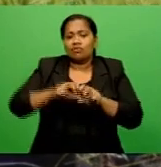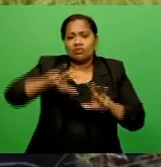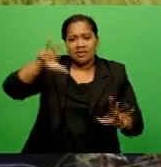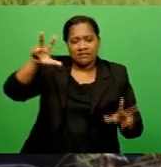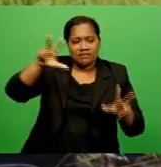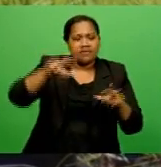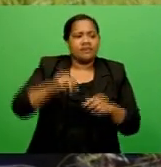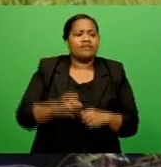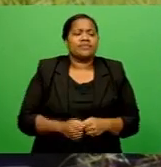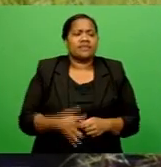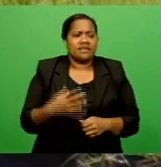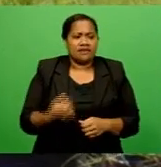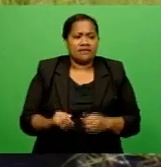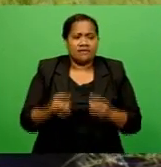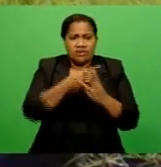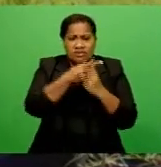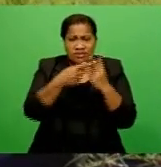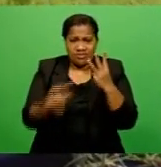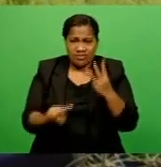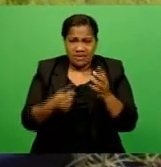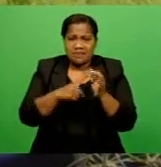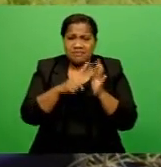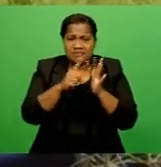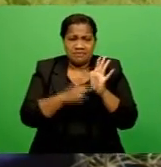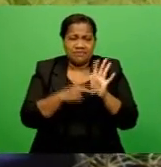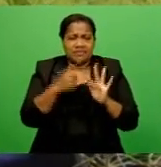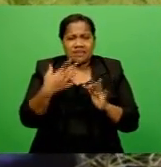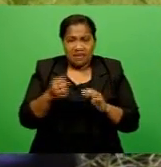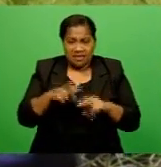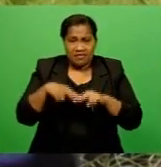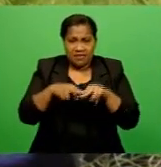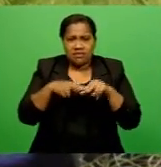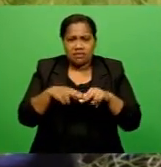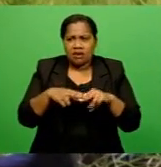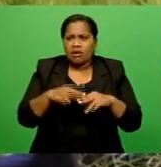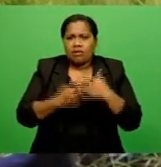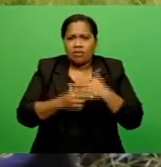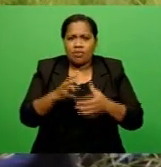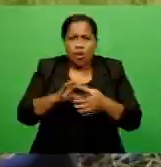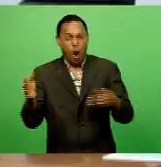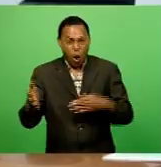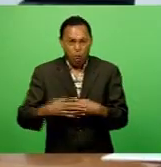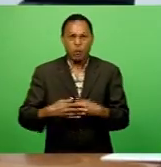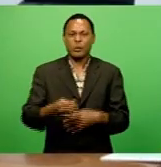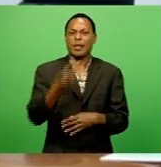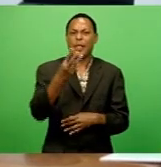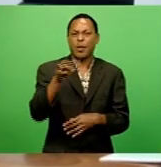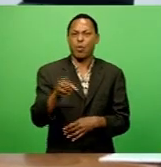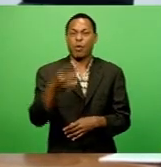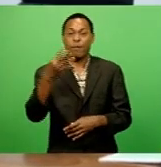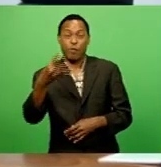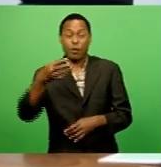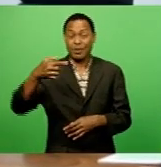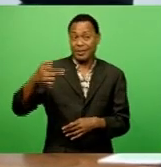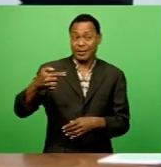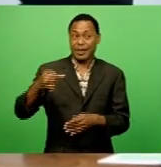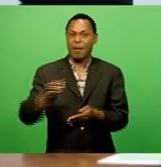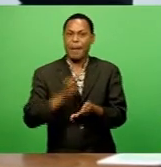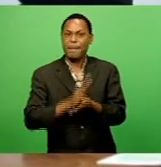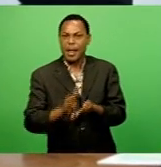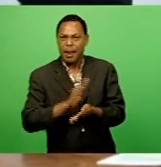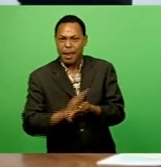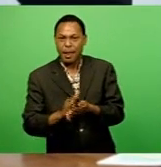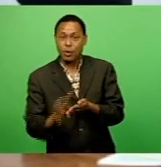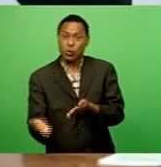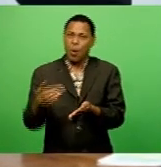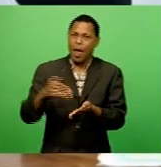pine scheme areas in Fiji have managed to earn over $50,000 in the last 2 months. That was the return from the sale